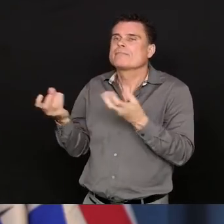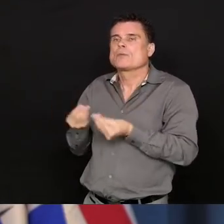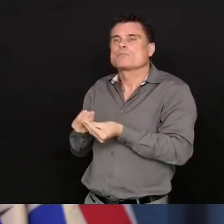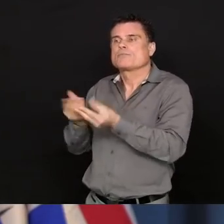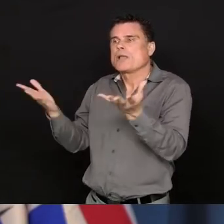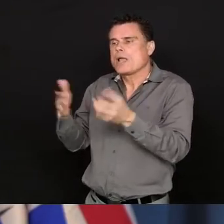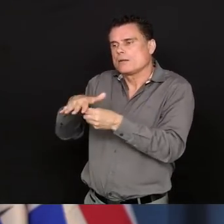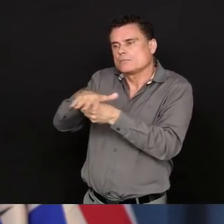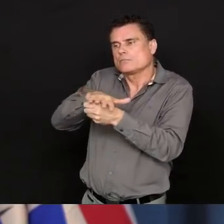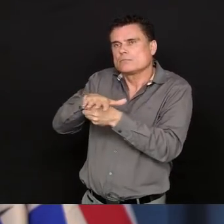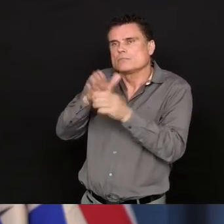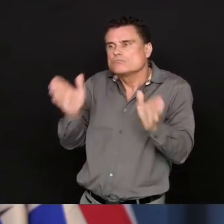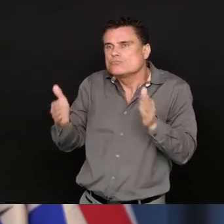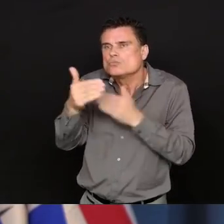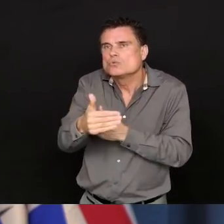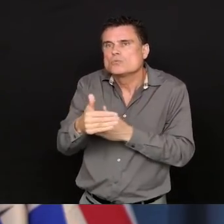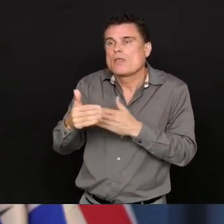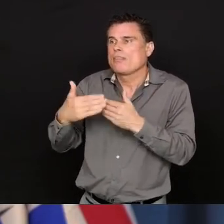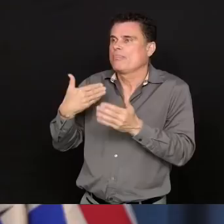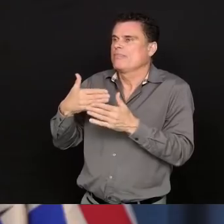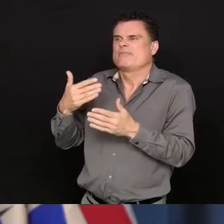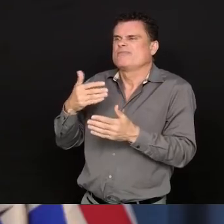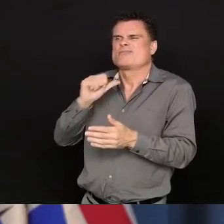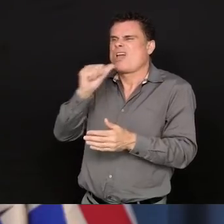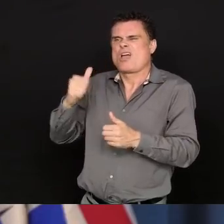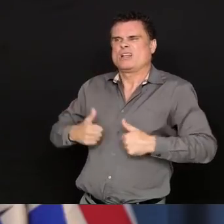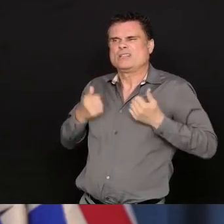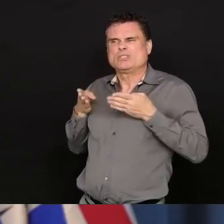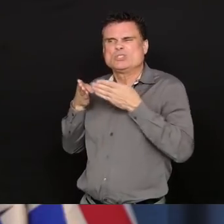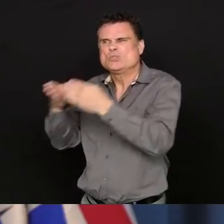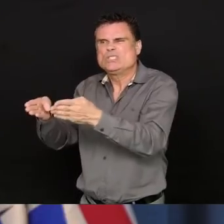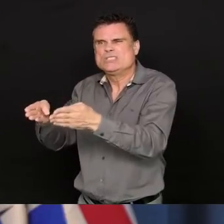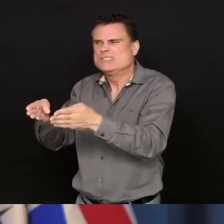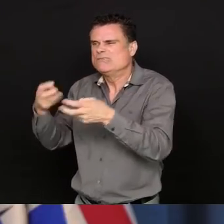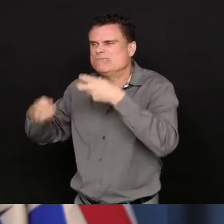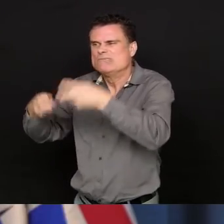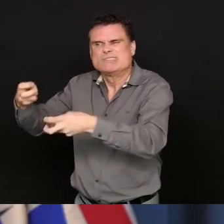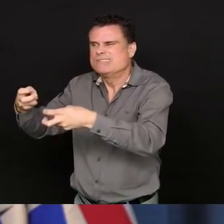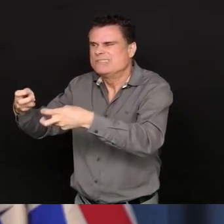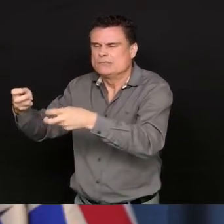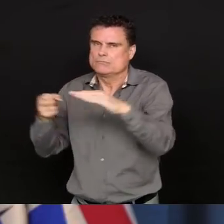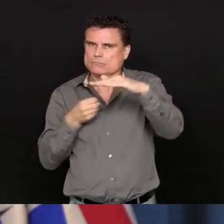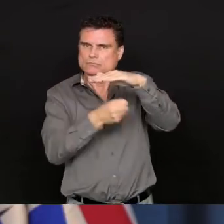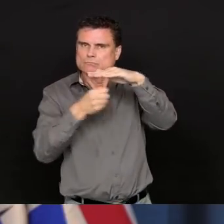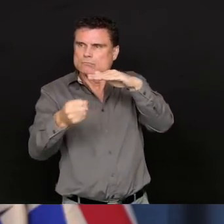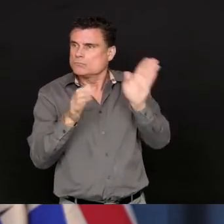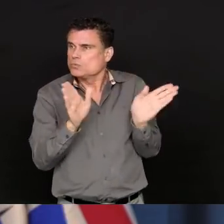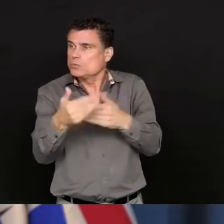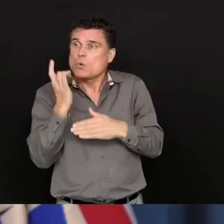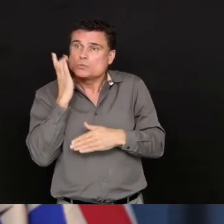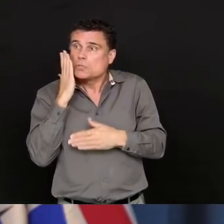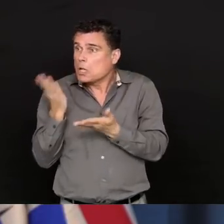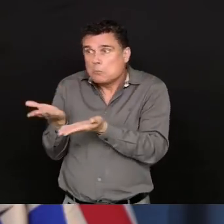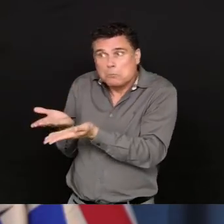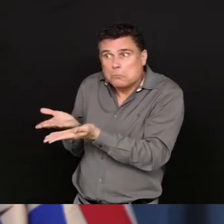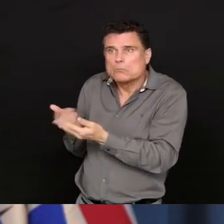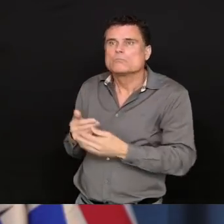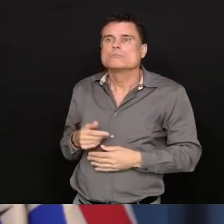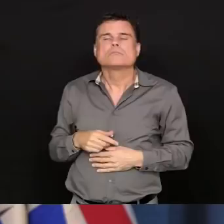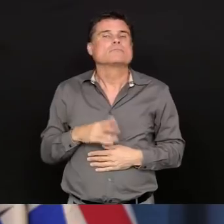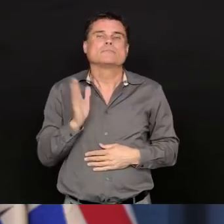living outside? Yeah, I think all of us would like to provide shelter for people who are living outside. I know there's a